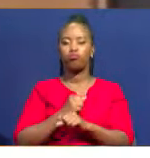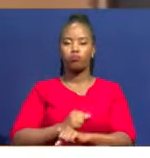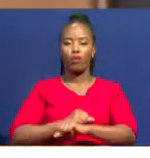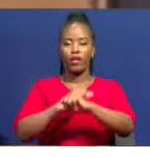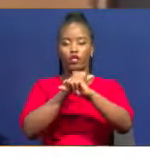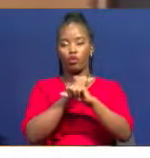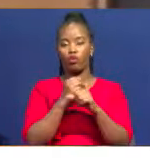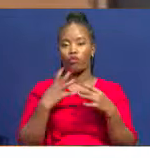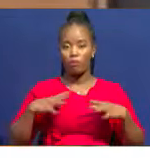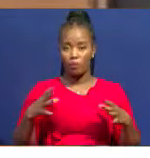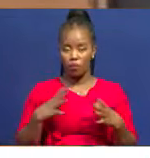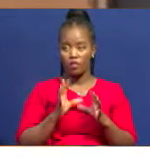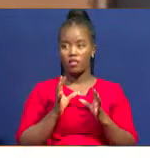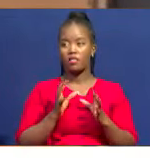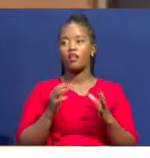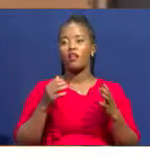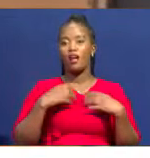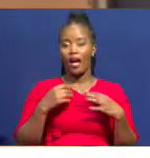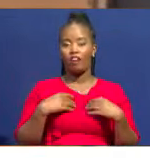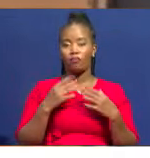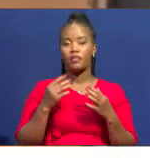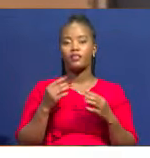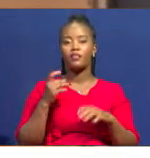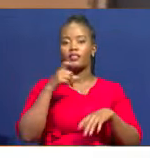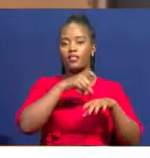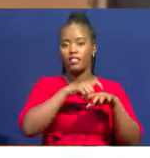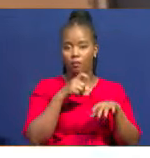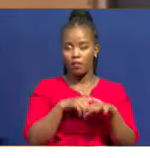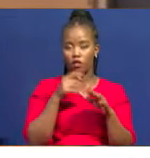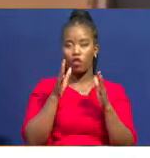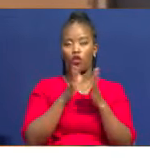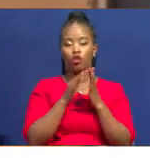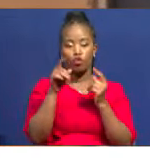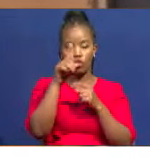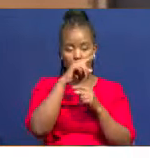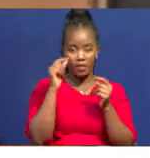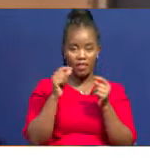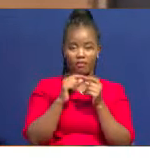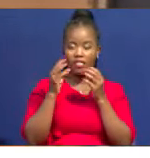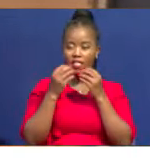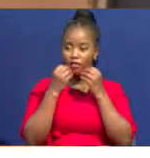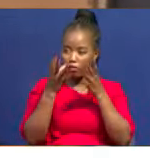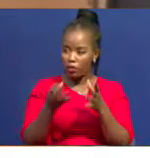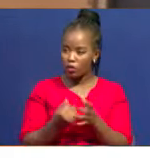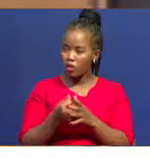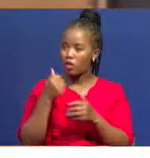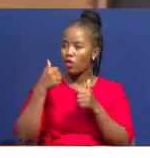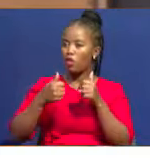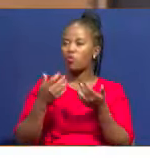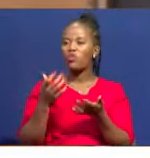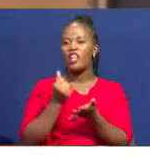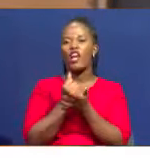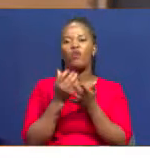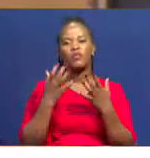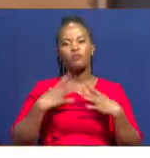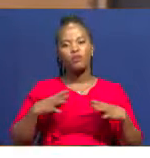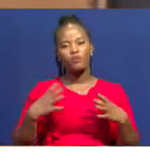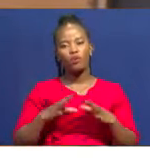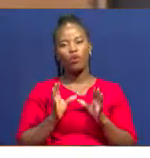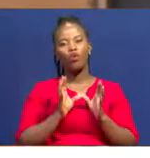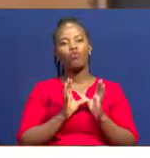risks, as it provides timely and effective information that allows individuals,